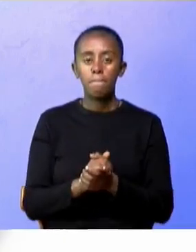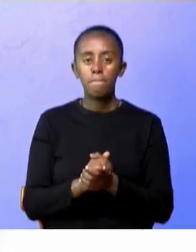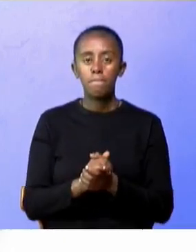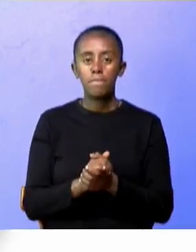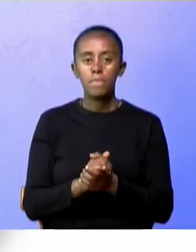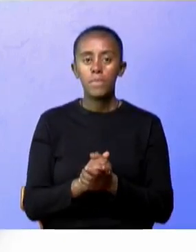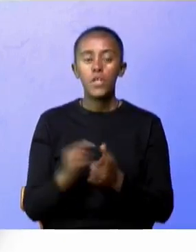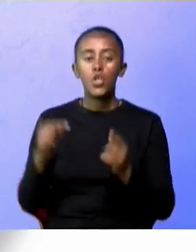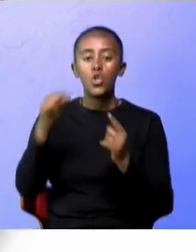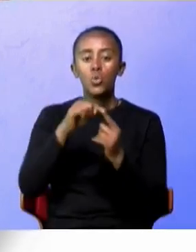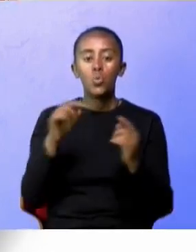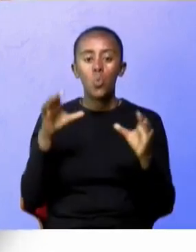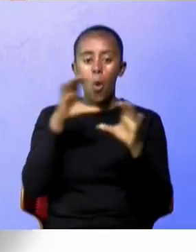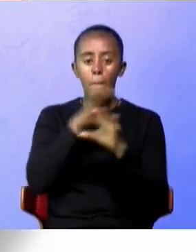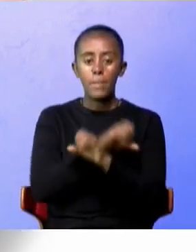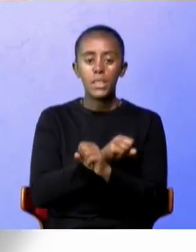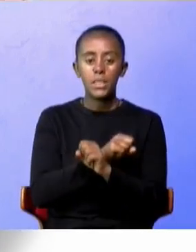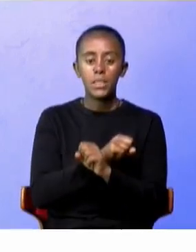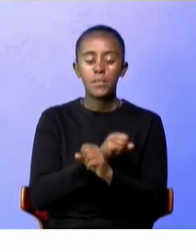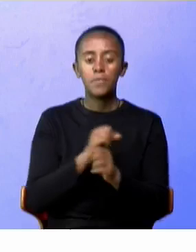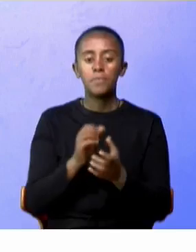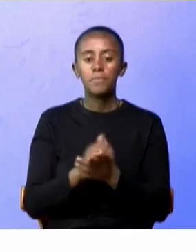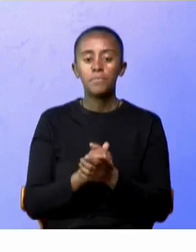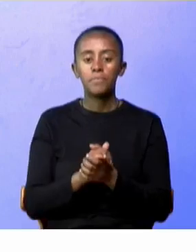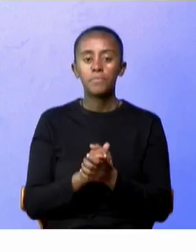to complete,